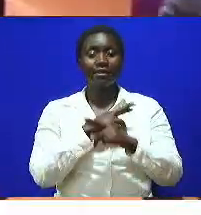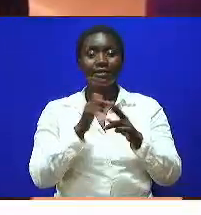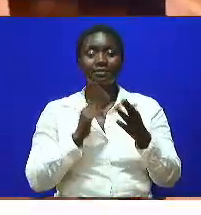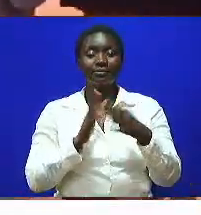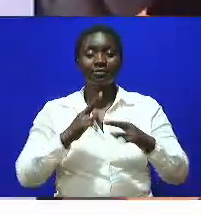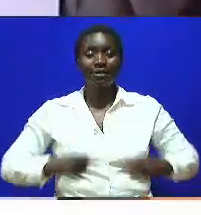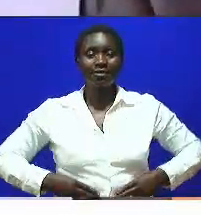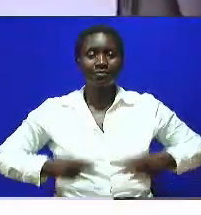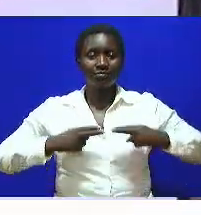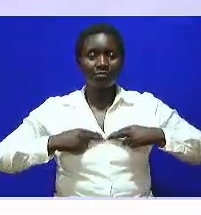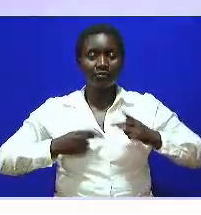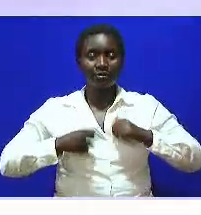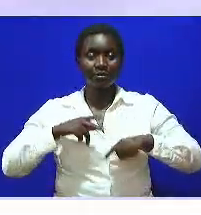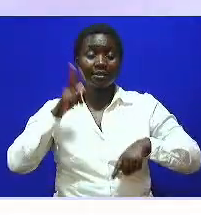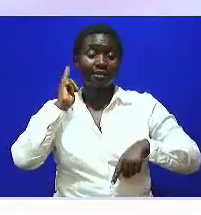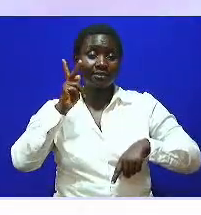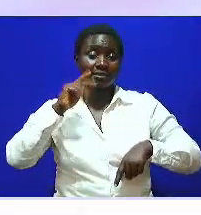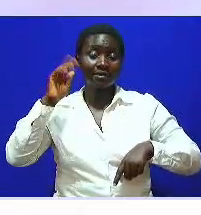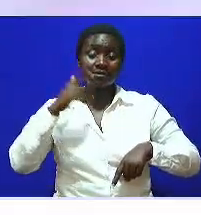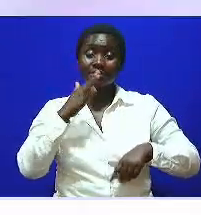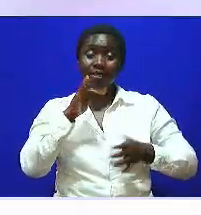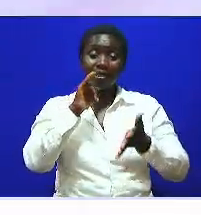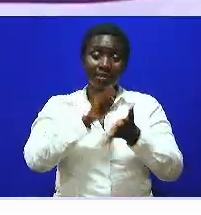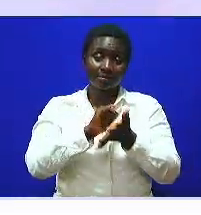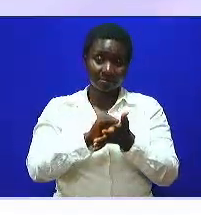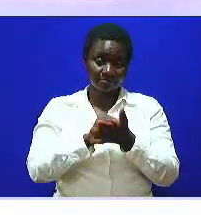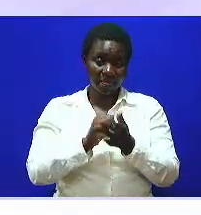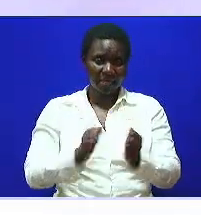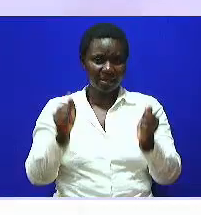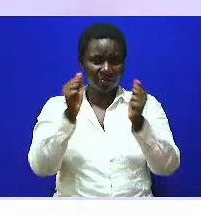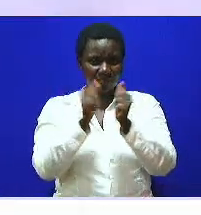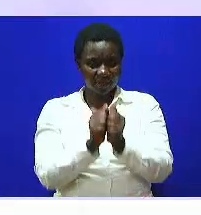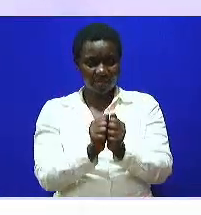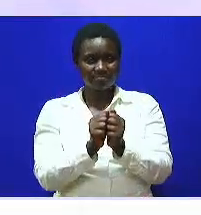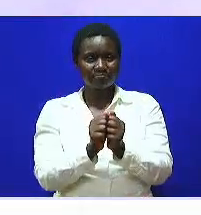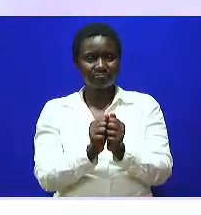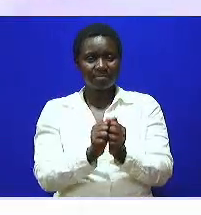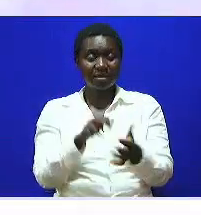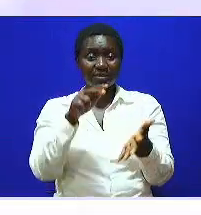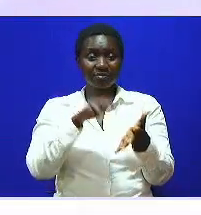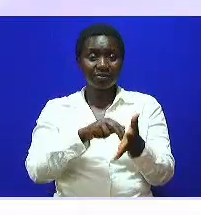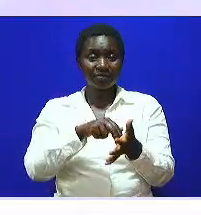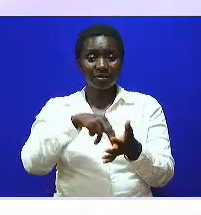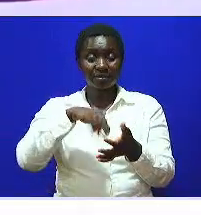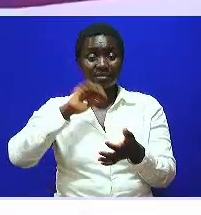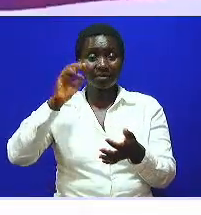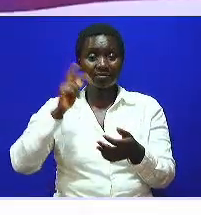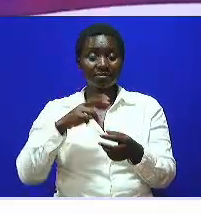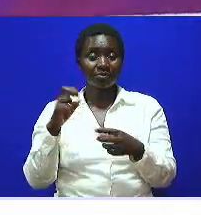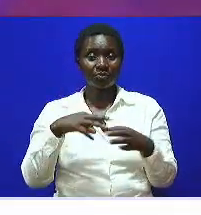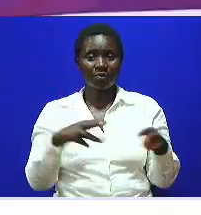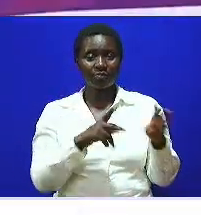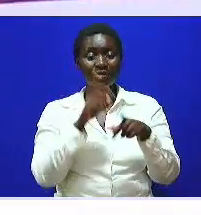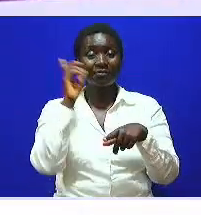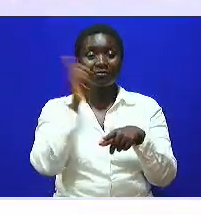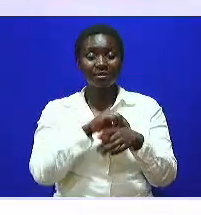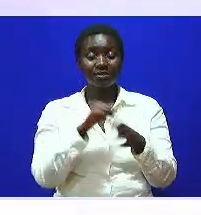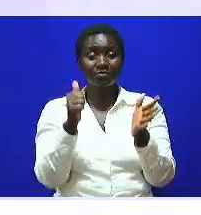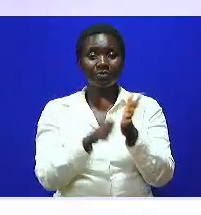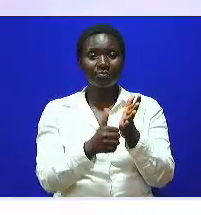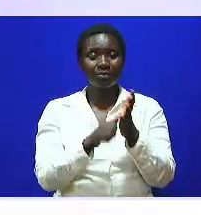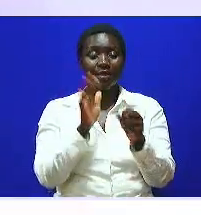ime county ya Kisii ni go baine kyangango batira na bale no buteneri bwe county eliyo kuligya chinchira chogokora eme chando